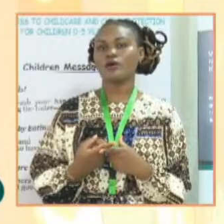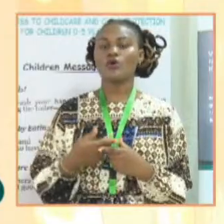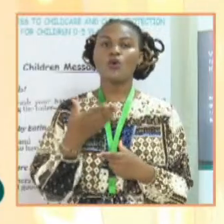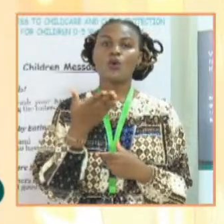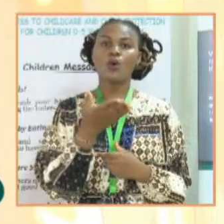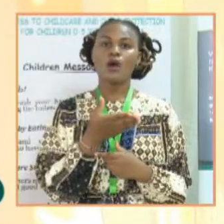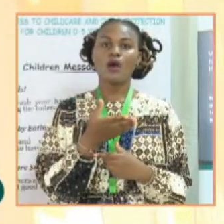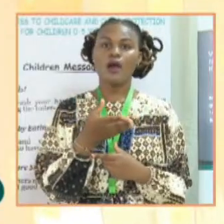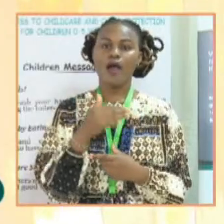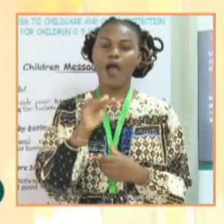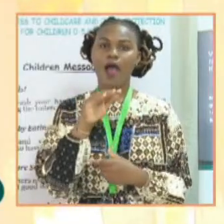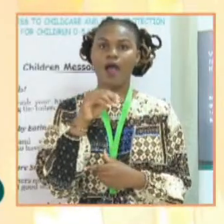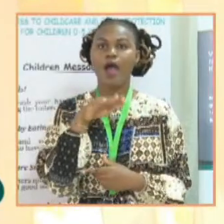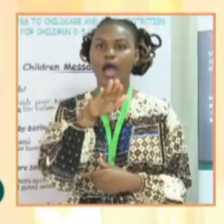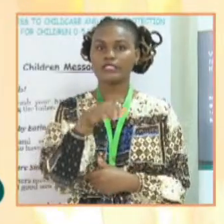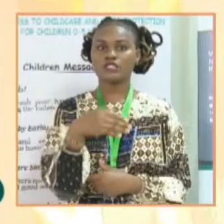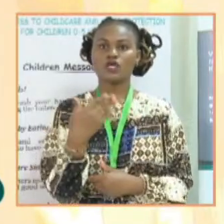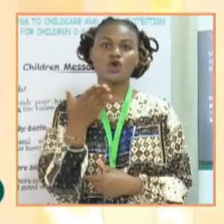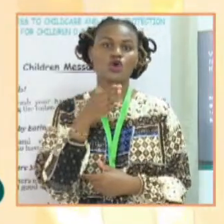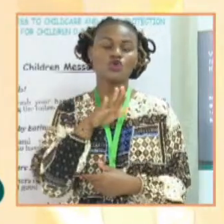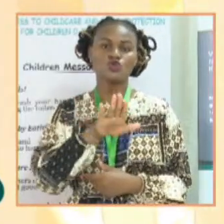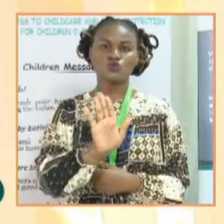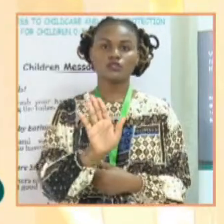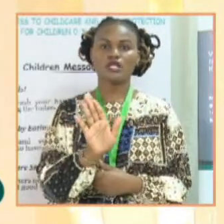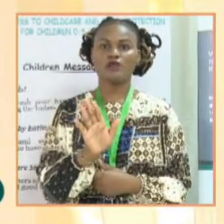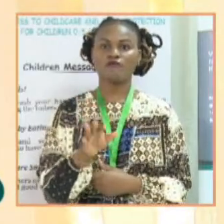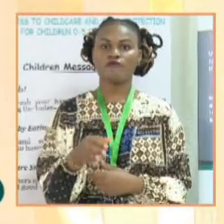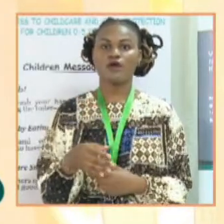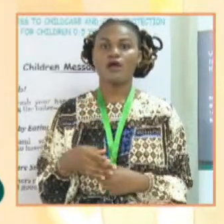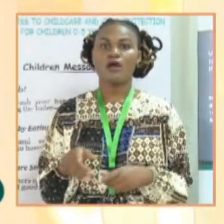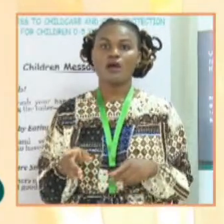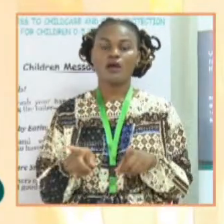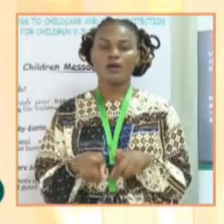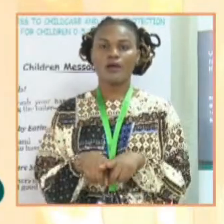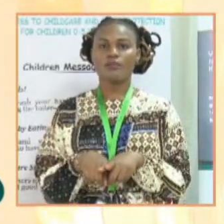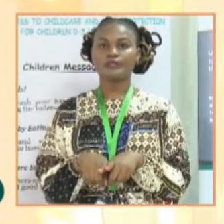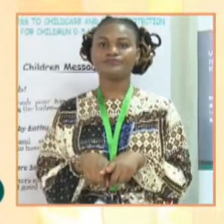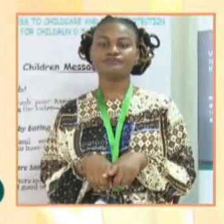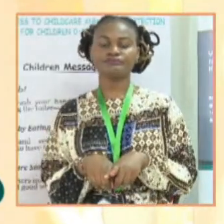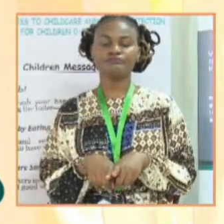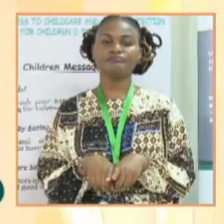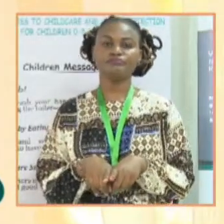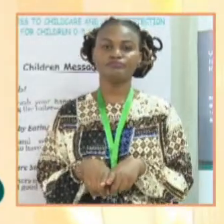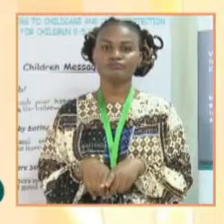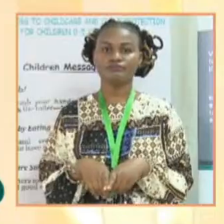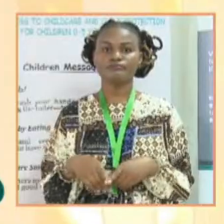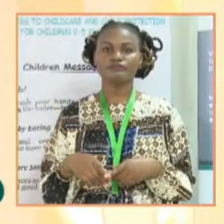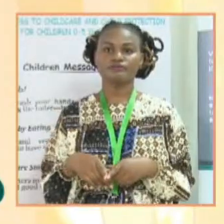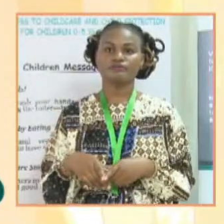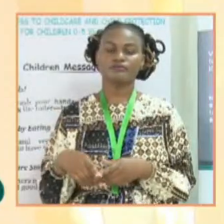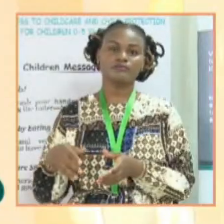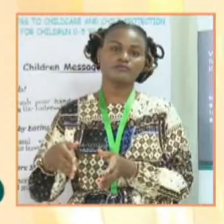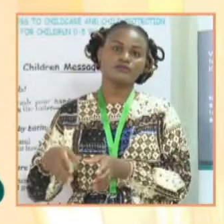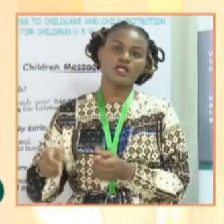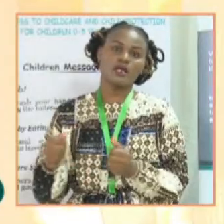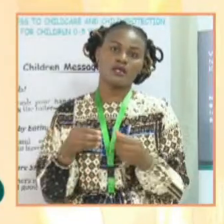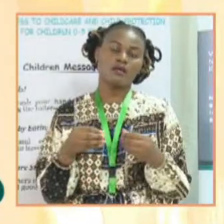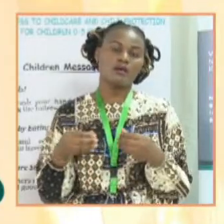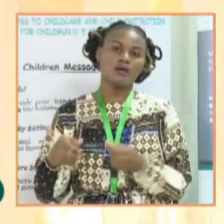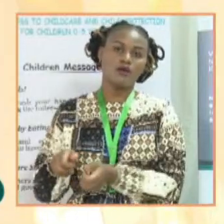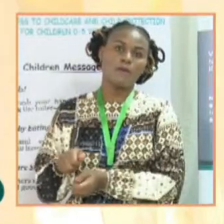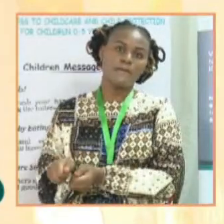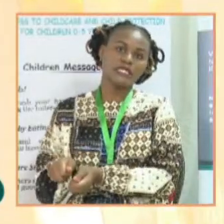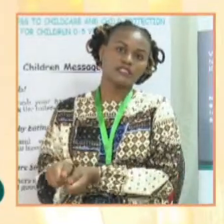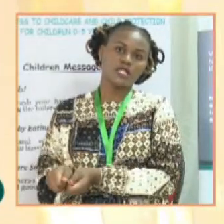to gather information more about? The tools are available and can be customized to any level. You're talking about definition